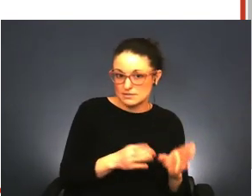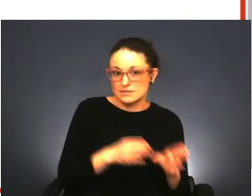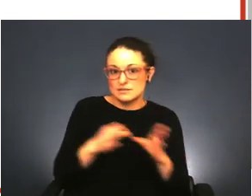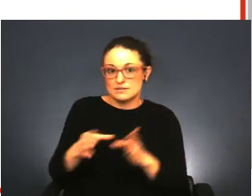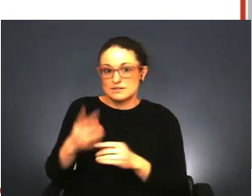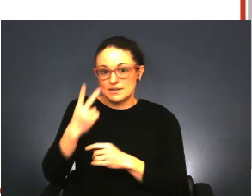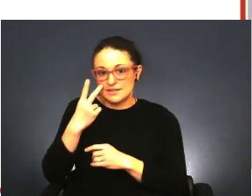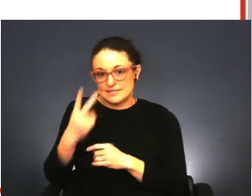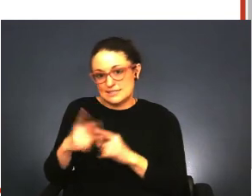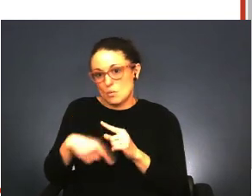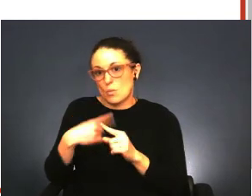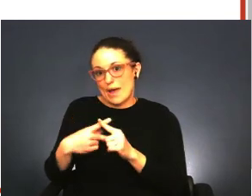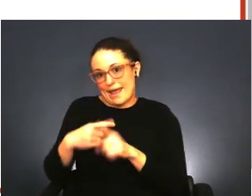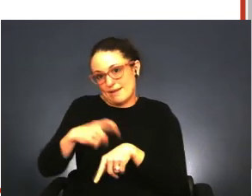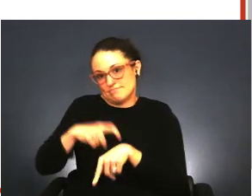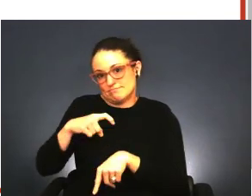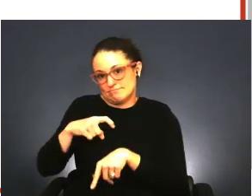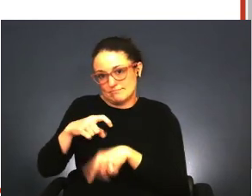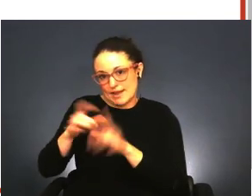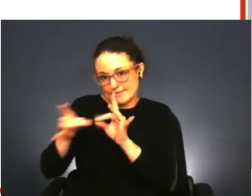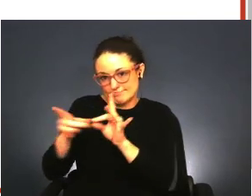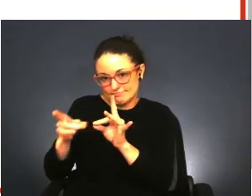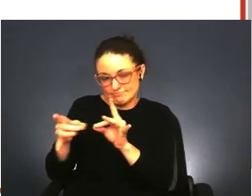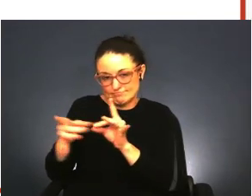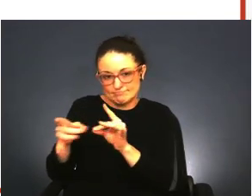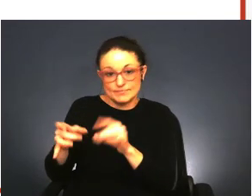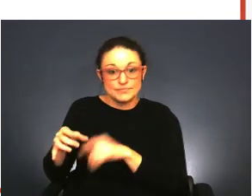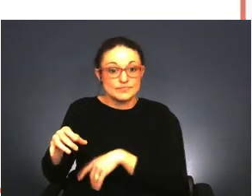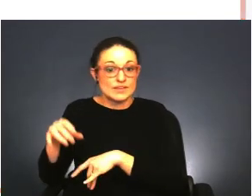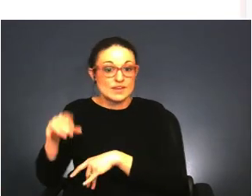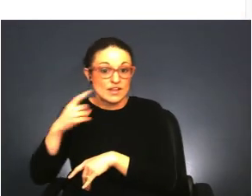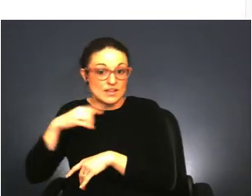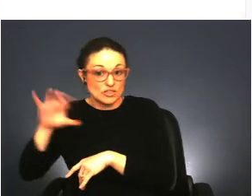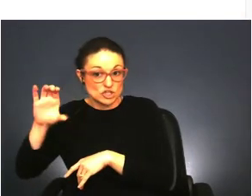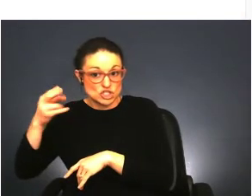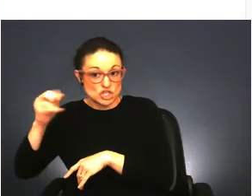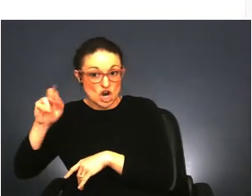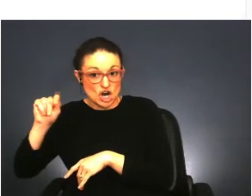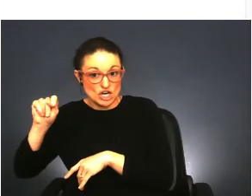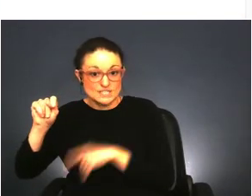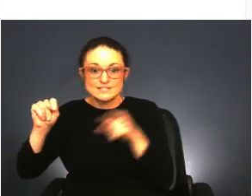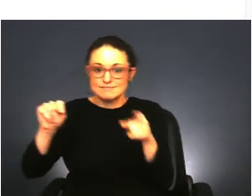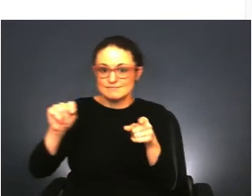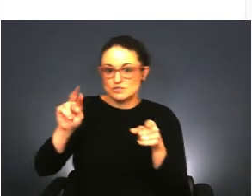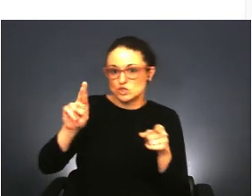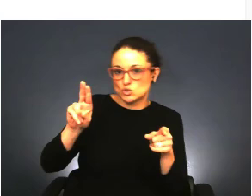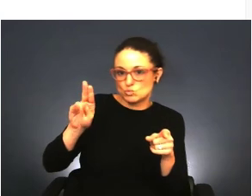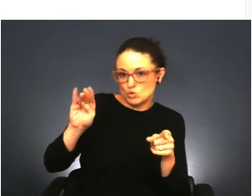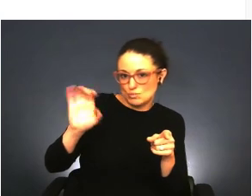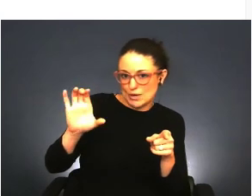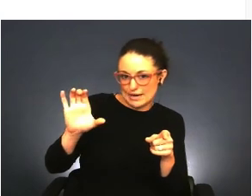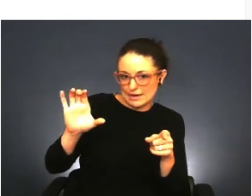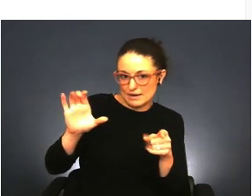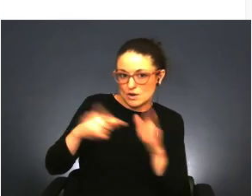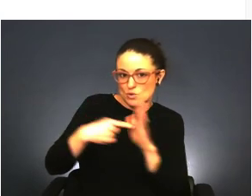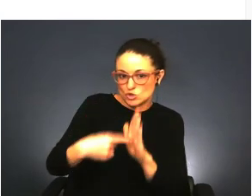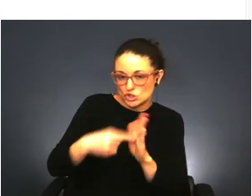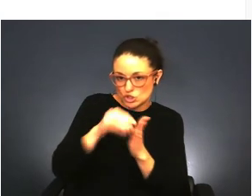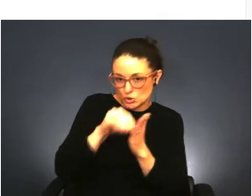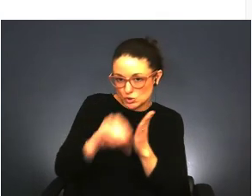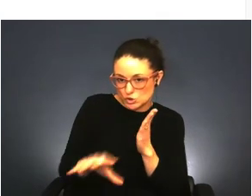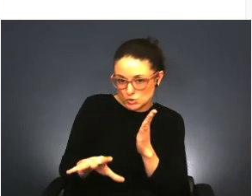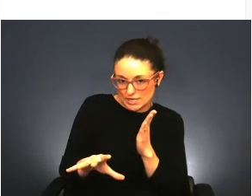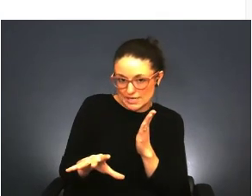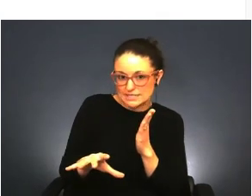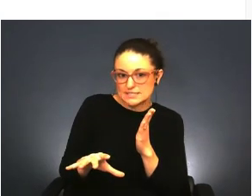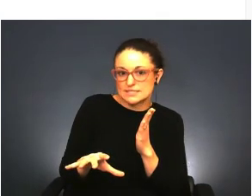left them. If I click on this little chart, this is the rubric, and it will show students how I did